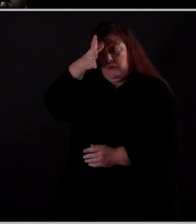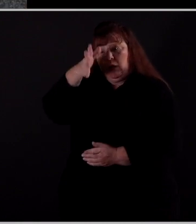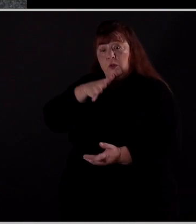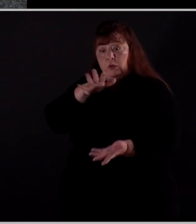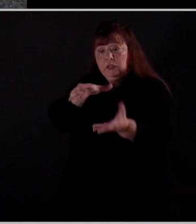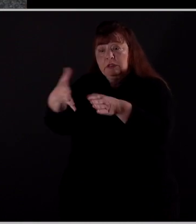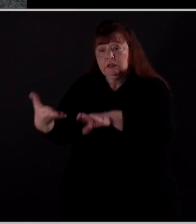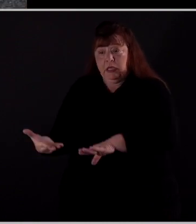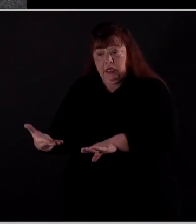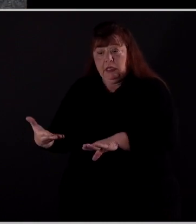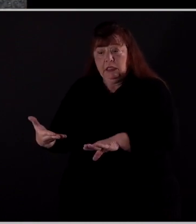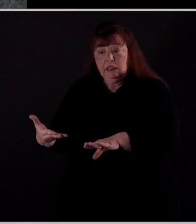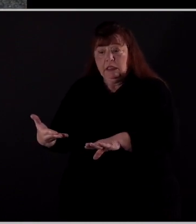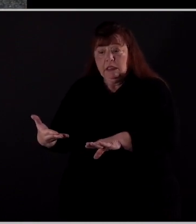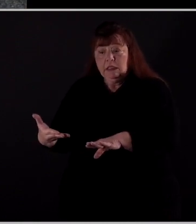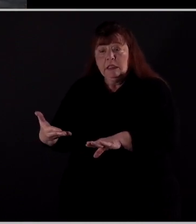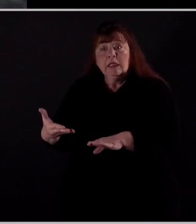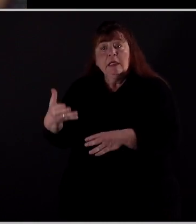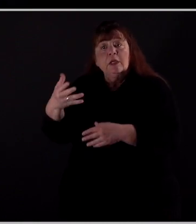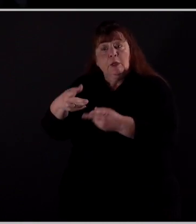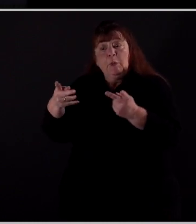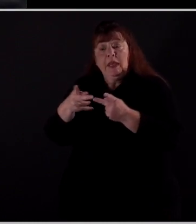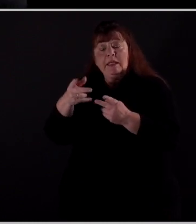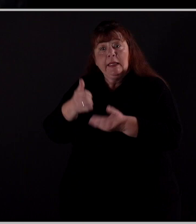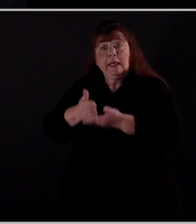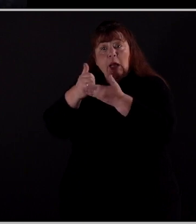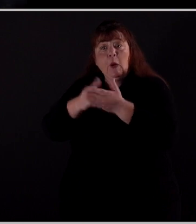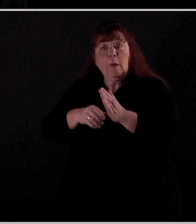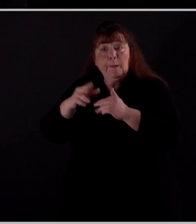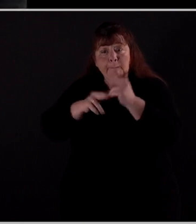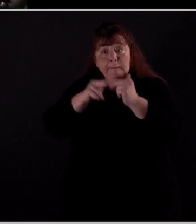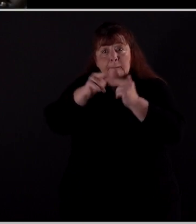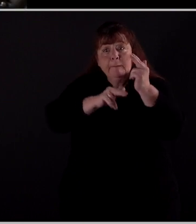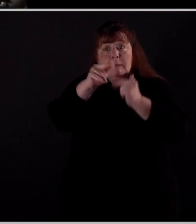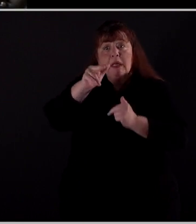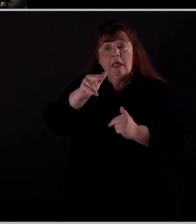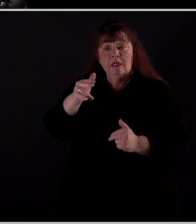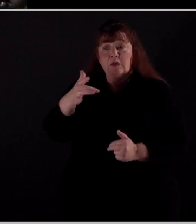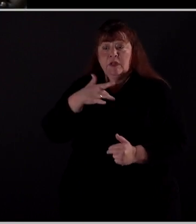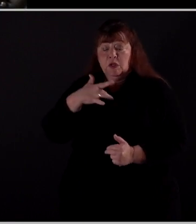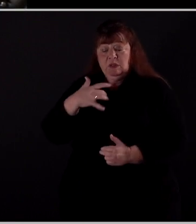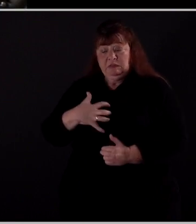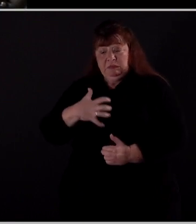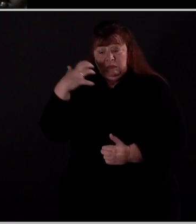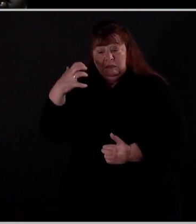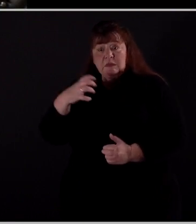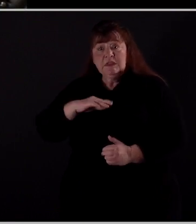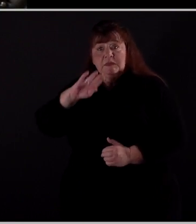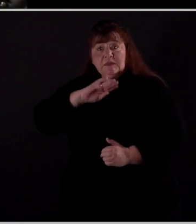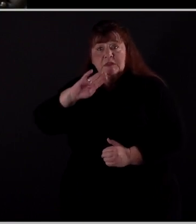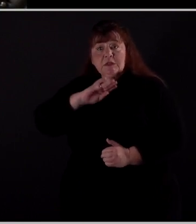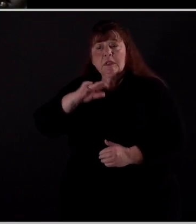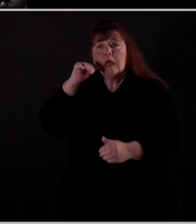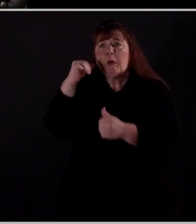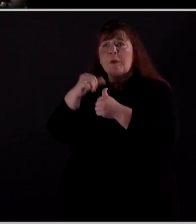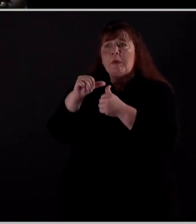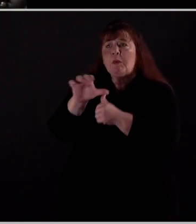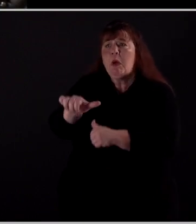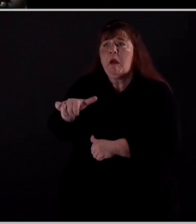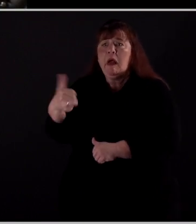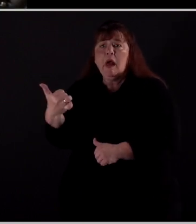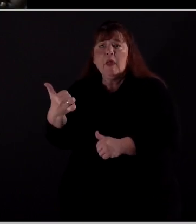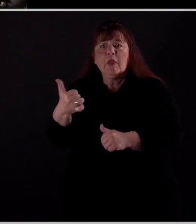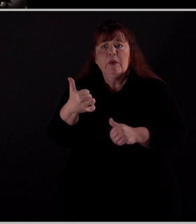build. And with that, there's a sense of like anger, frustration. And I remember other congregations getting out of Sunday